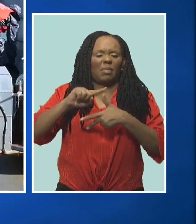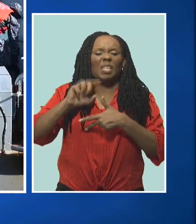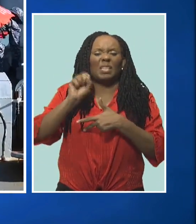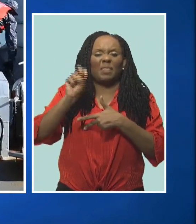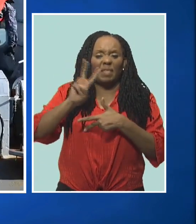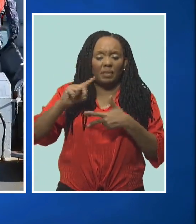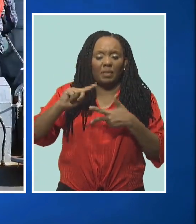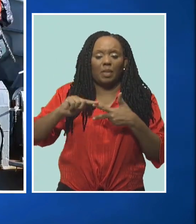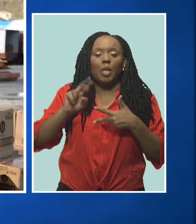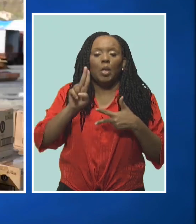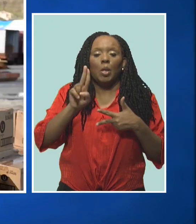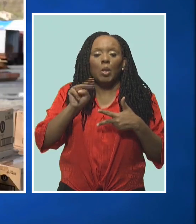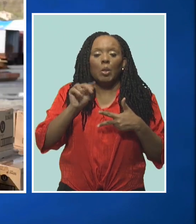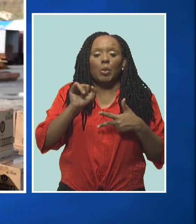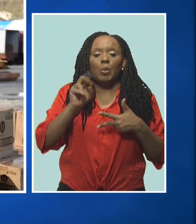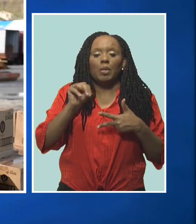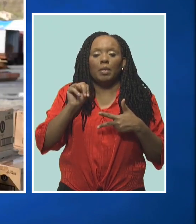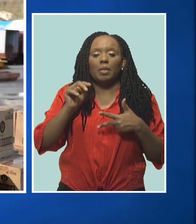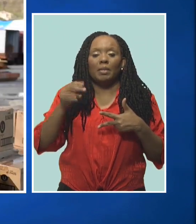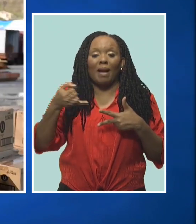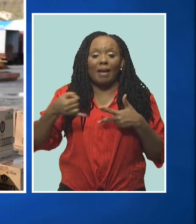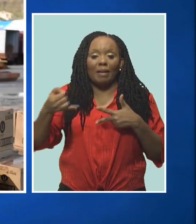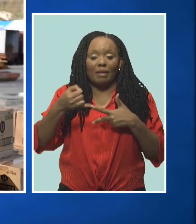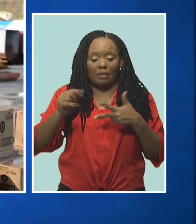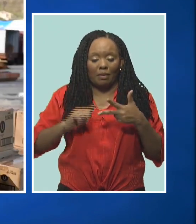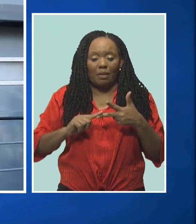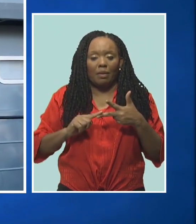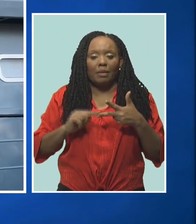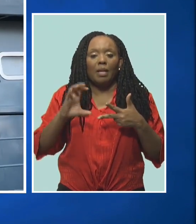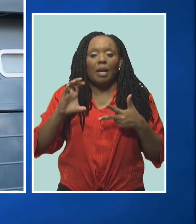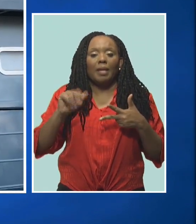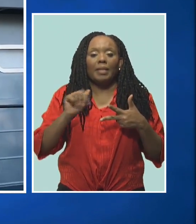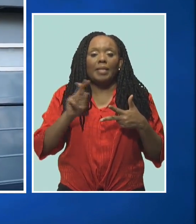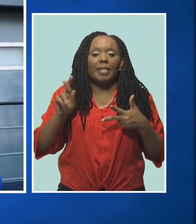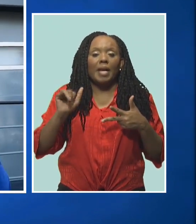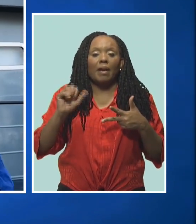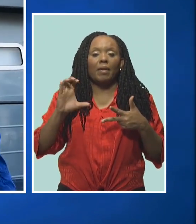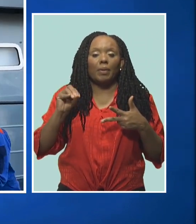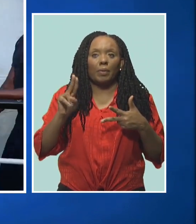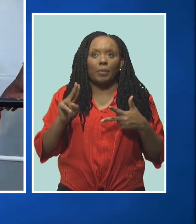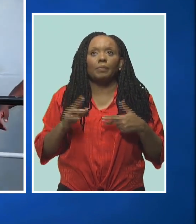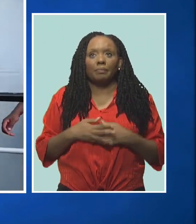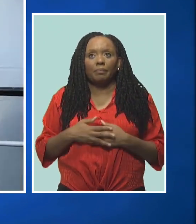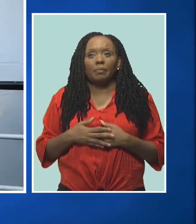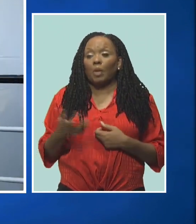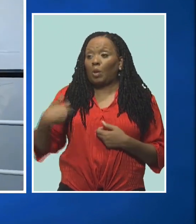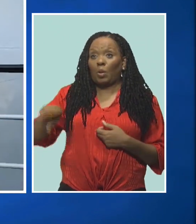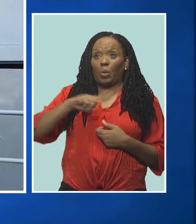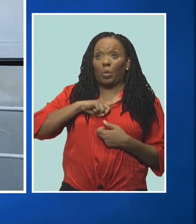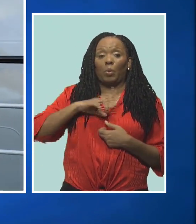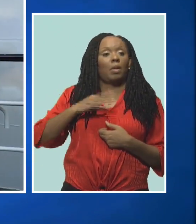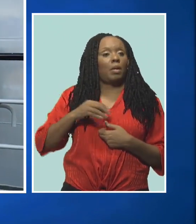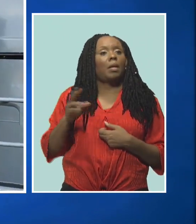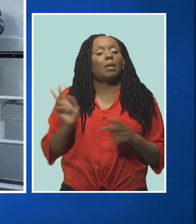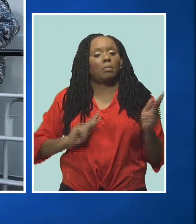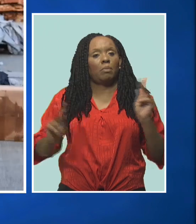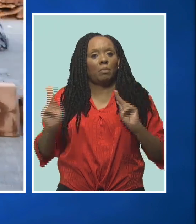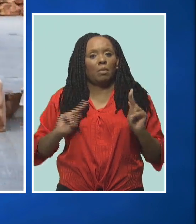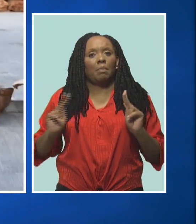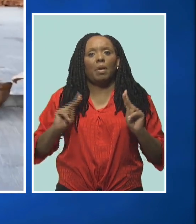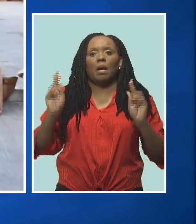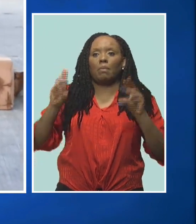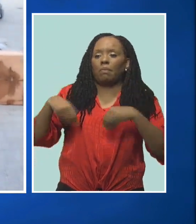are at this time. As you can see, the Barbados Coast Guard and the general public of Barbados is still providing aid to